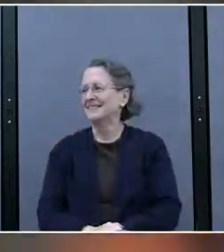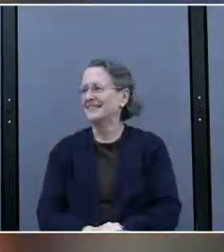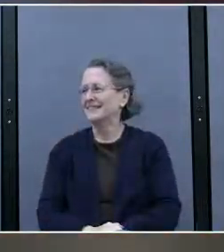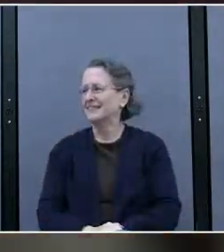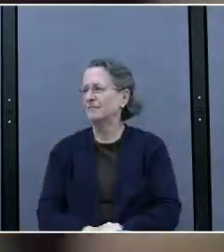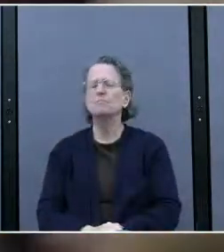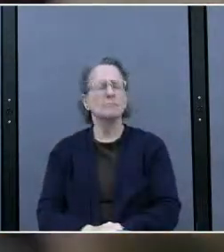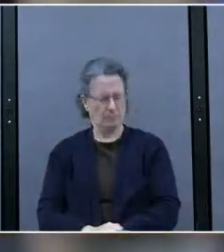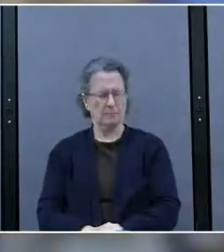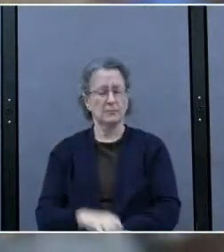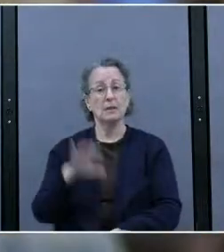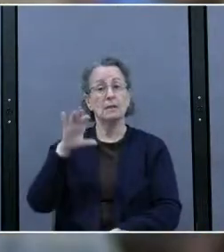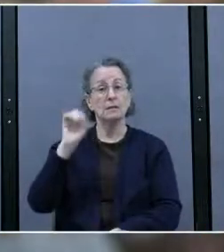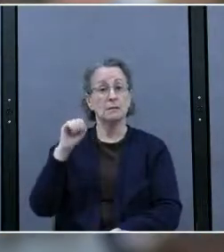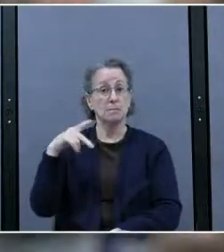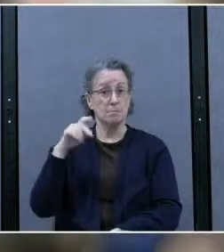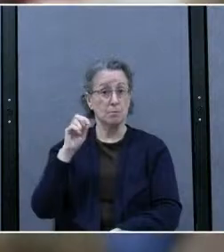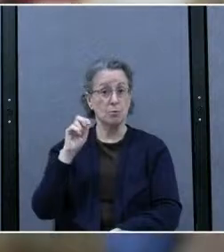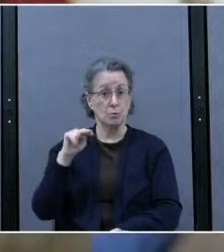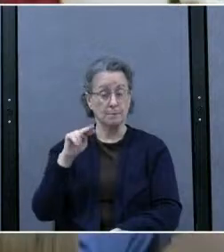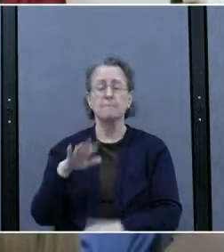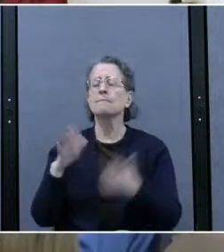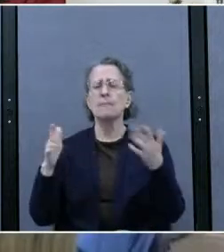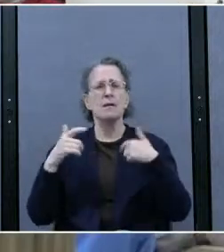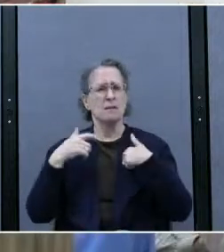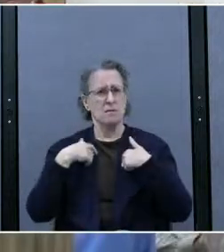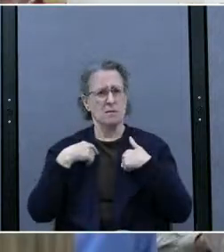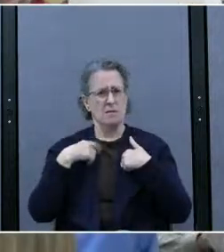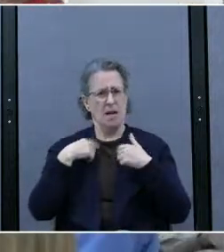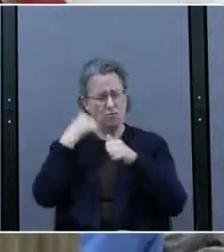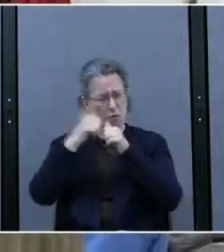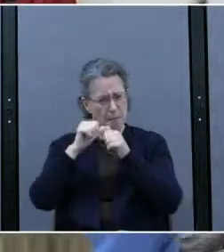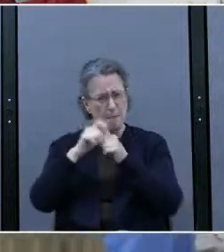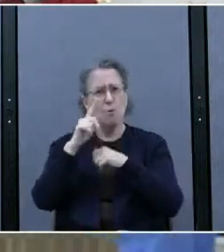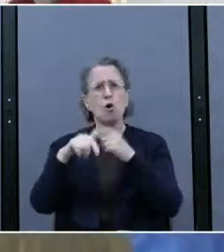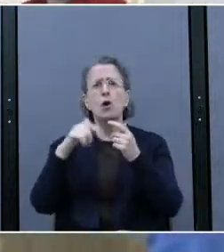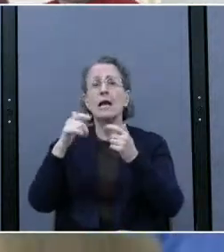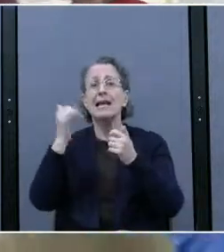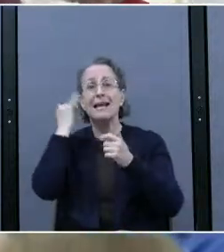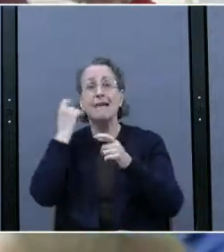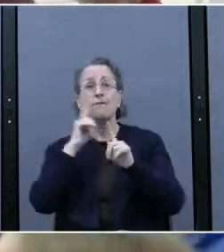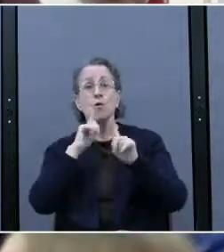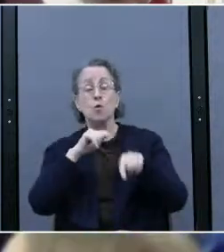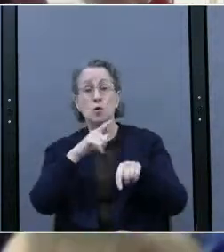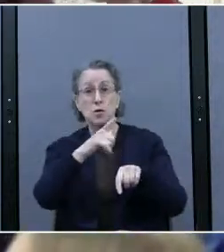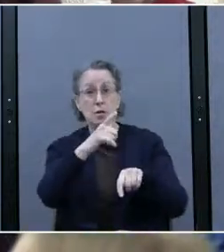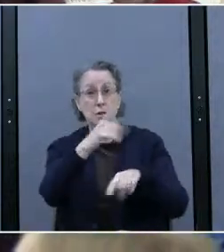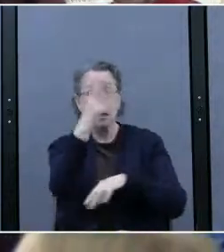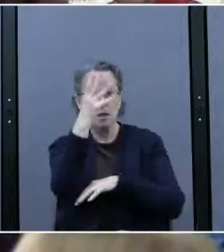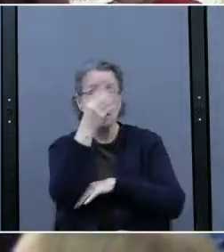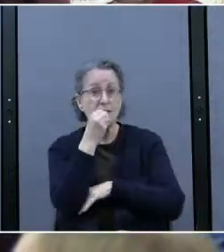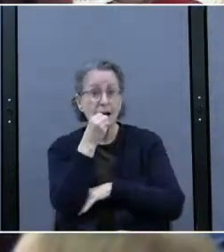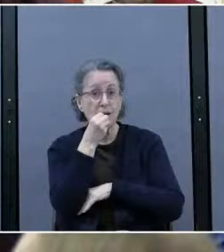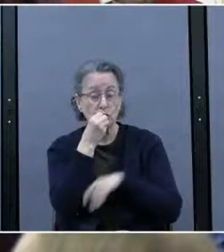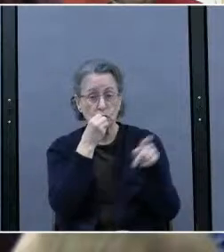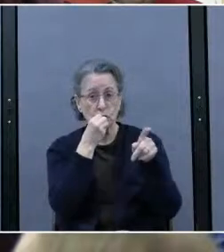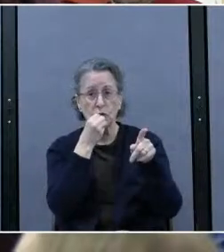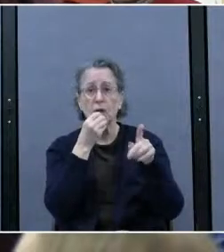my recollection is when people picked up their lunch, they had to eat them at their